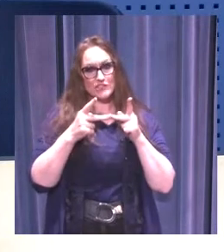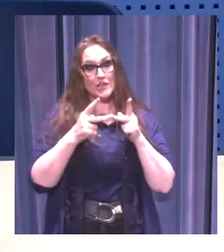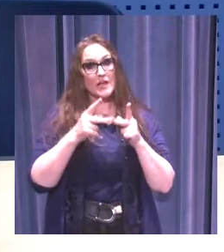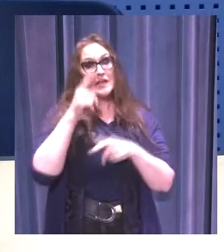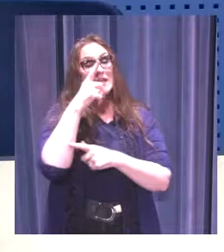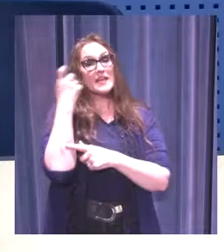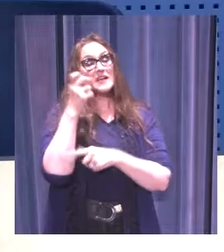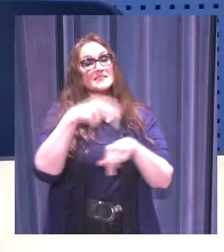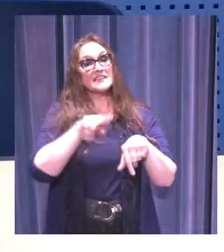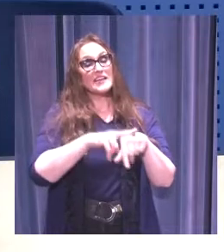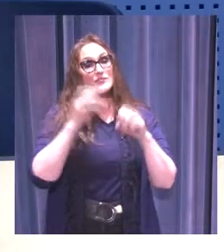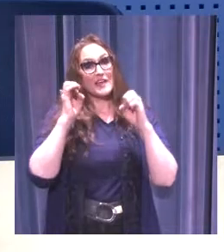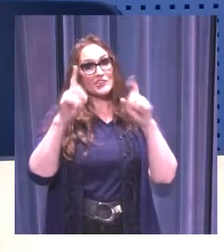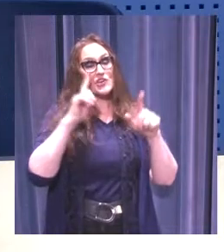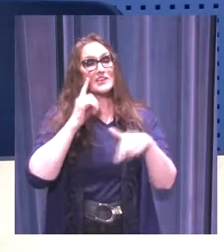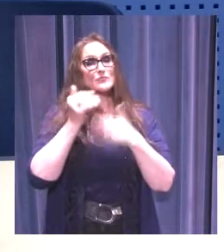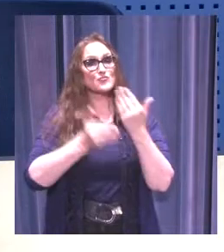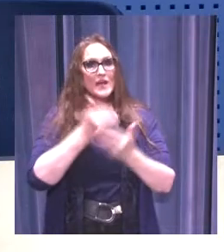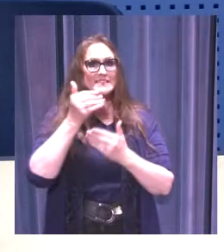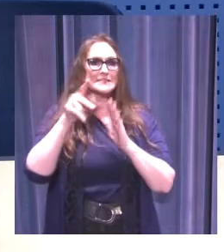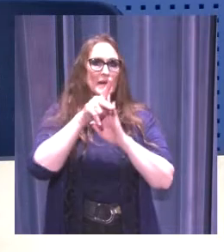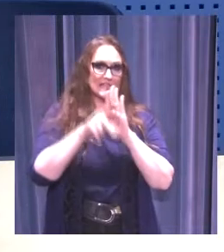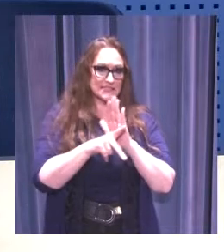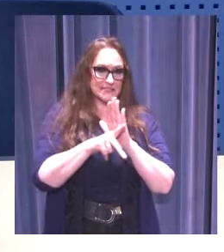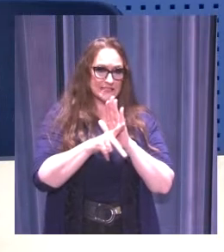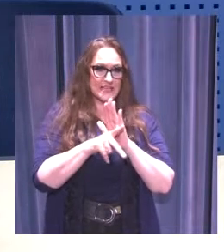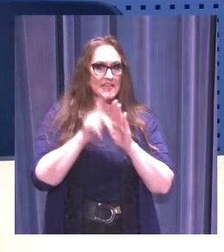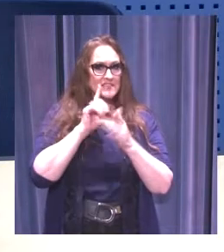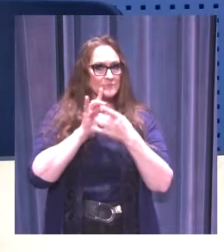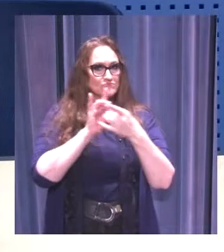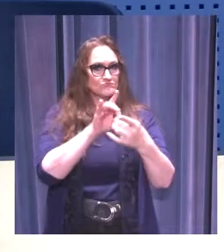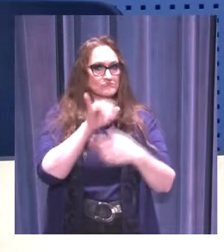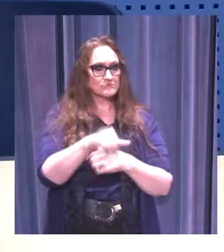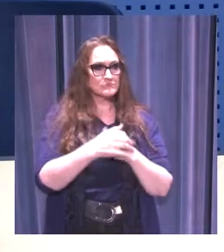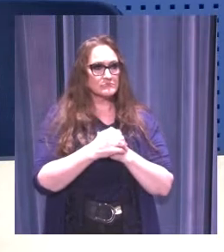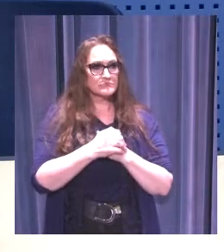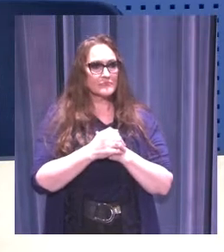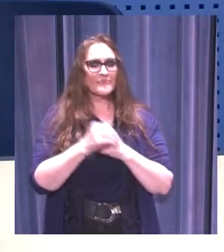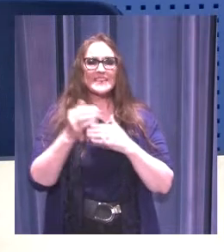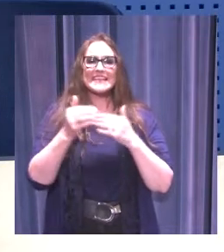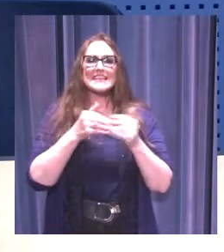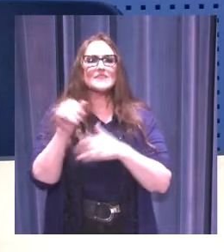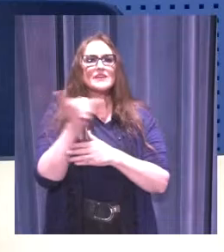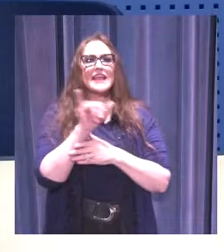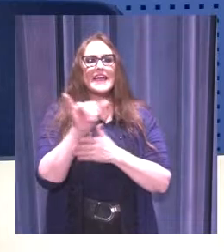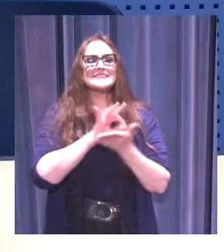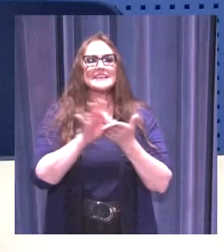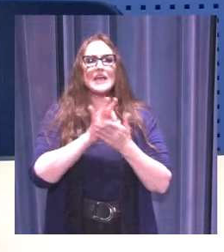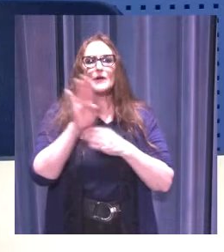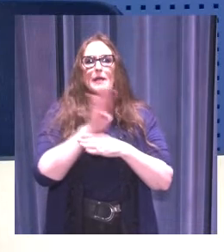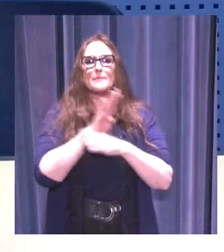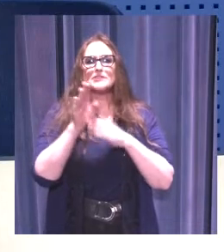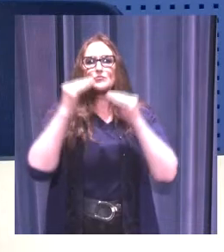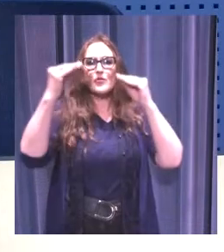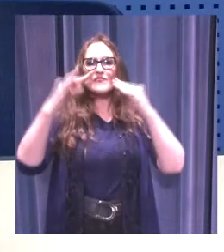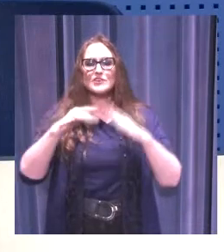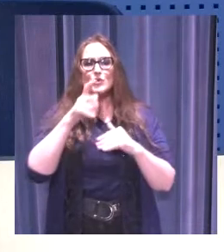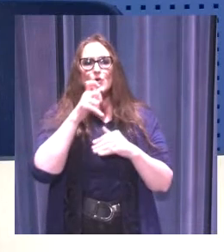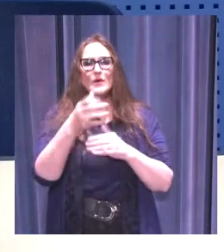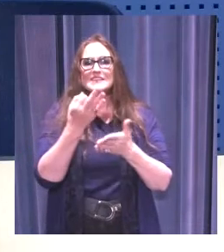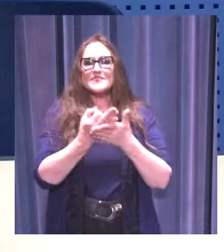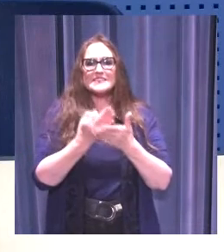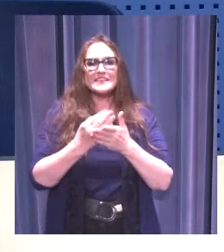to the nature of education and processes and policies that go with it. Even as an accounting and business professor who is